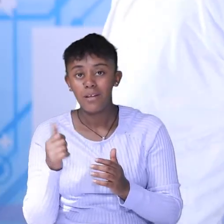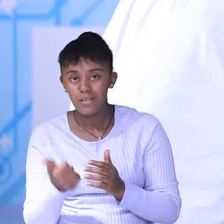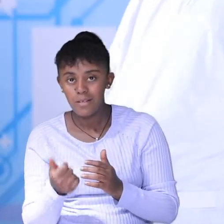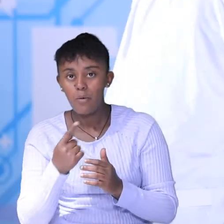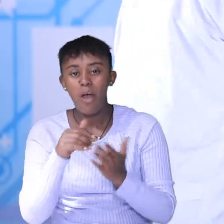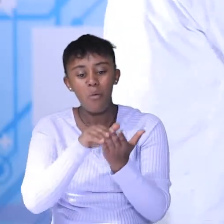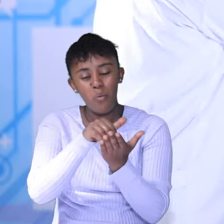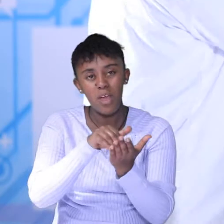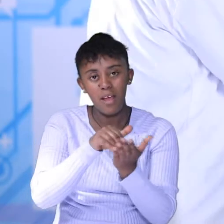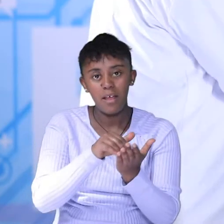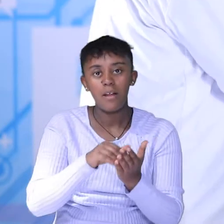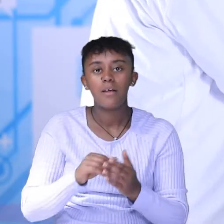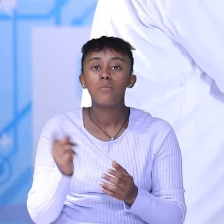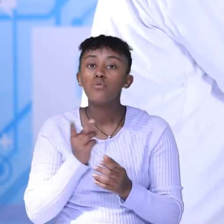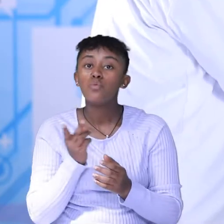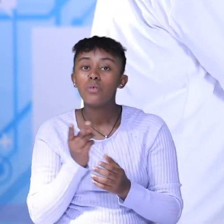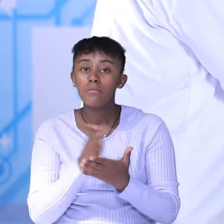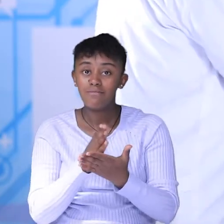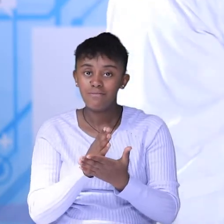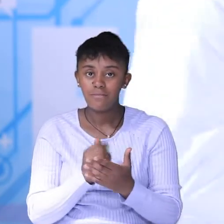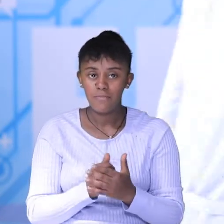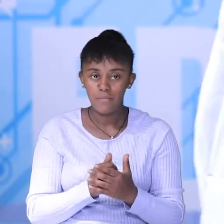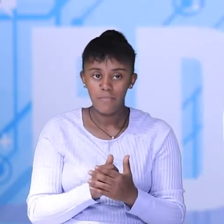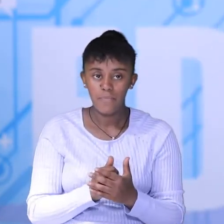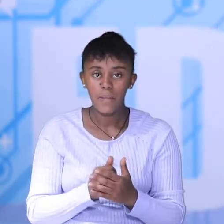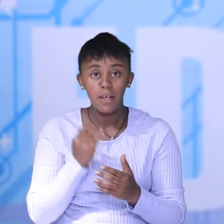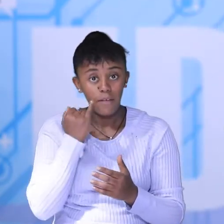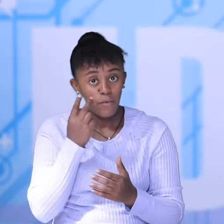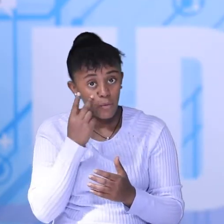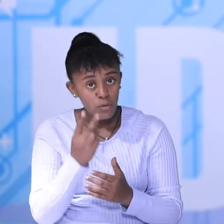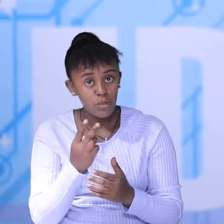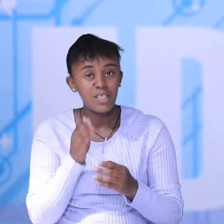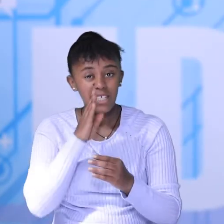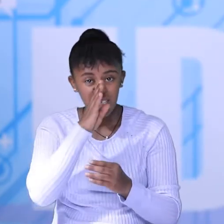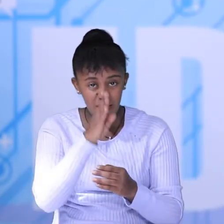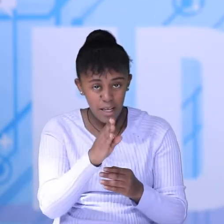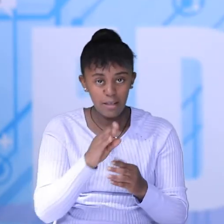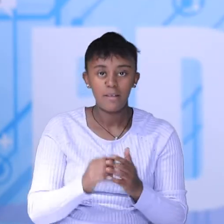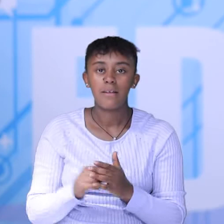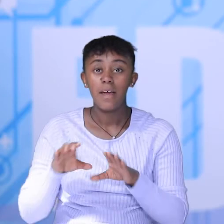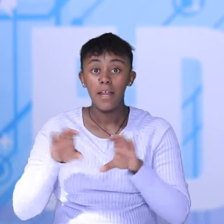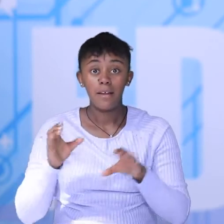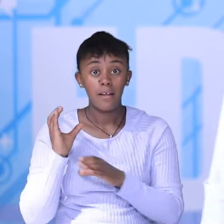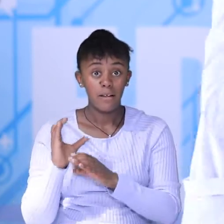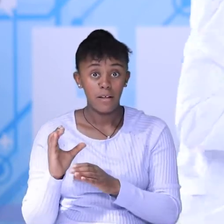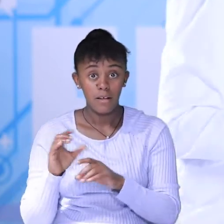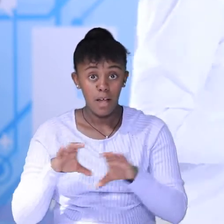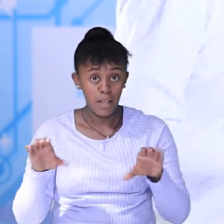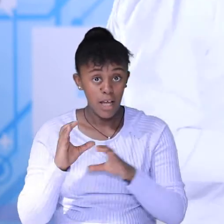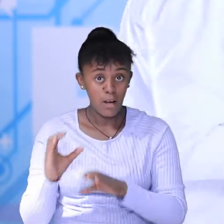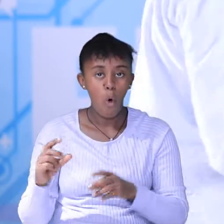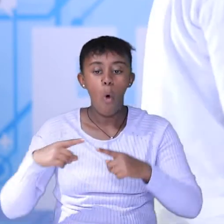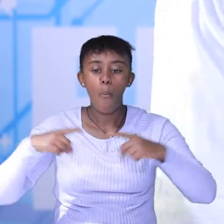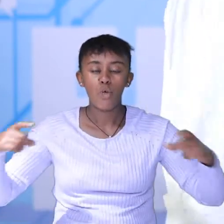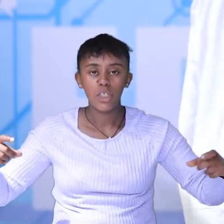have a weaker magnetic field in between these two. If we take a straight current carrying conductor which carries opposite